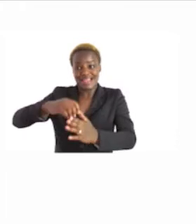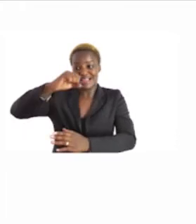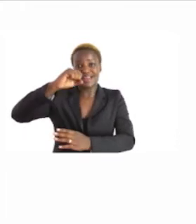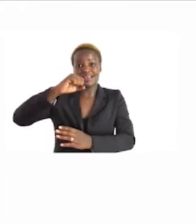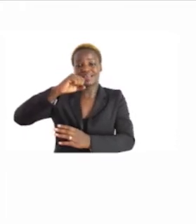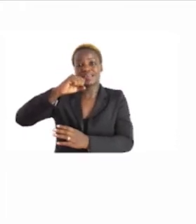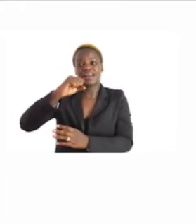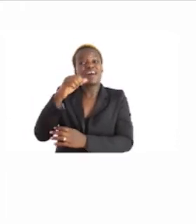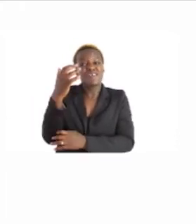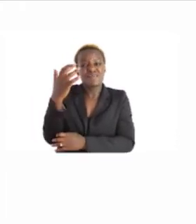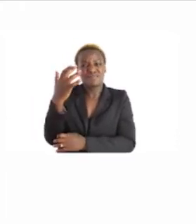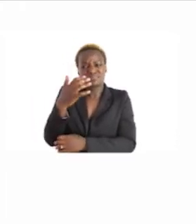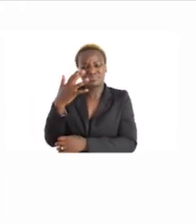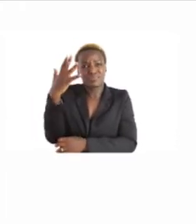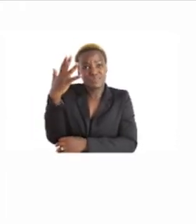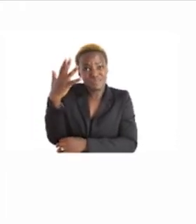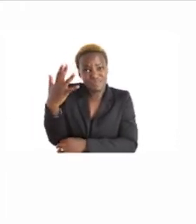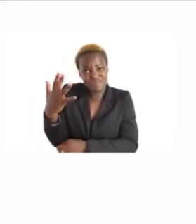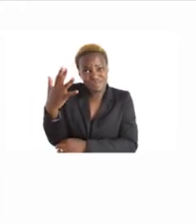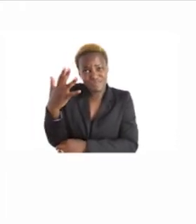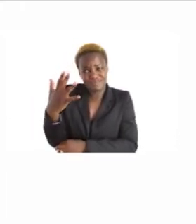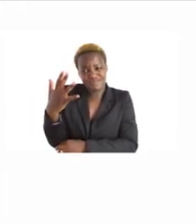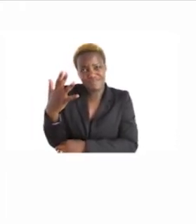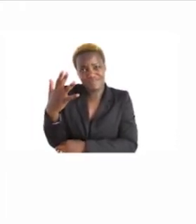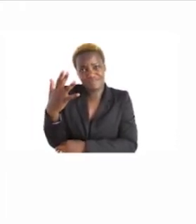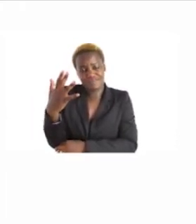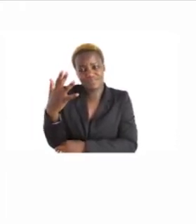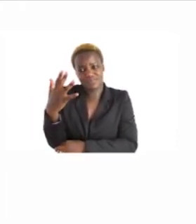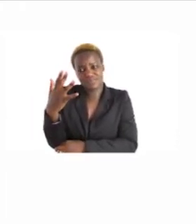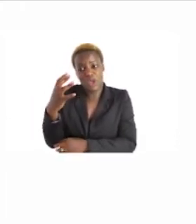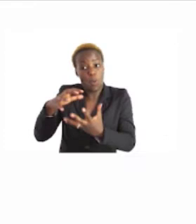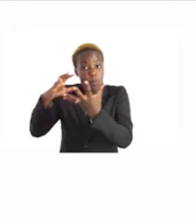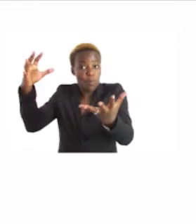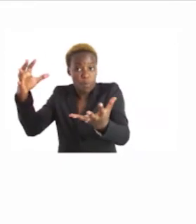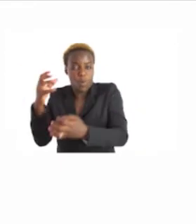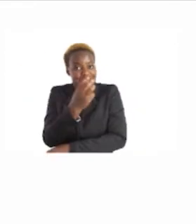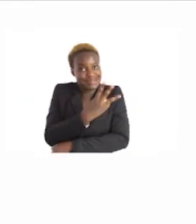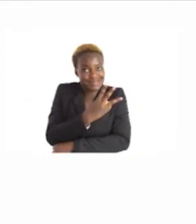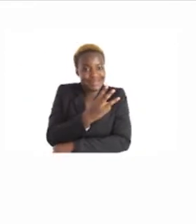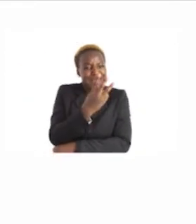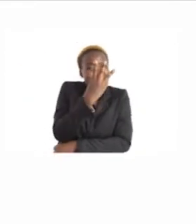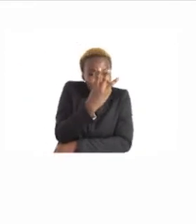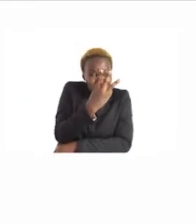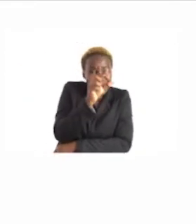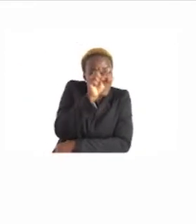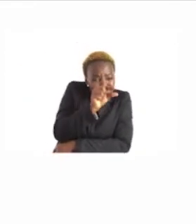are less than the, 3 grapes are less than the 5 grapes. All